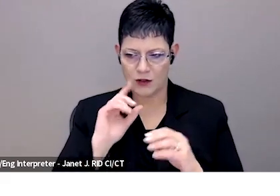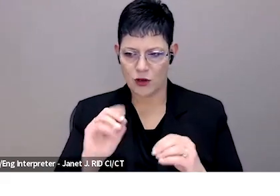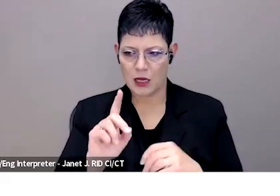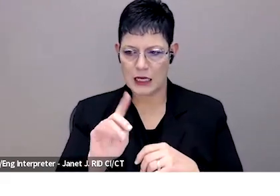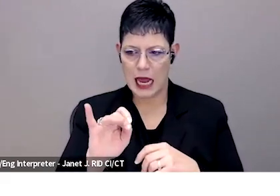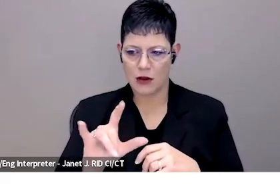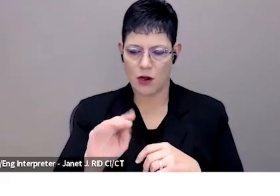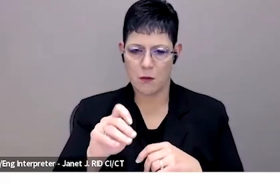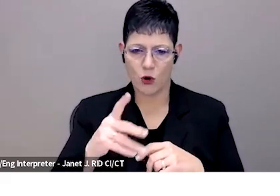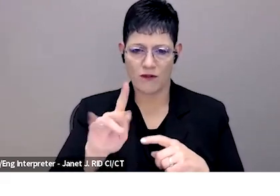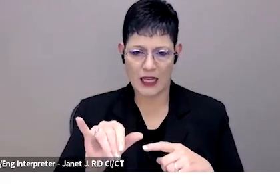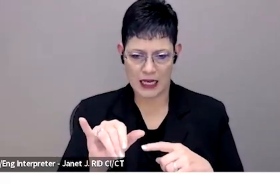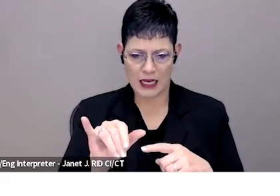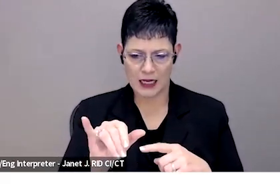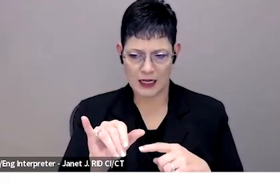Daniel Murphy.